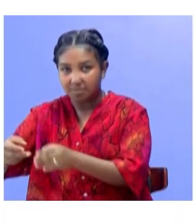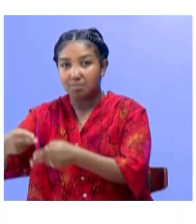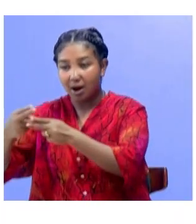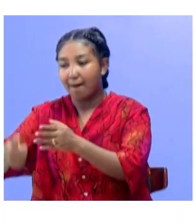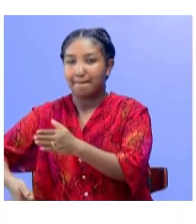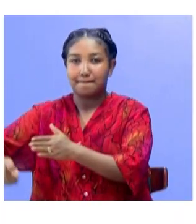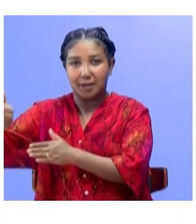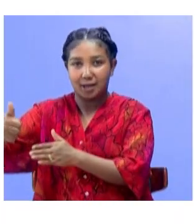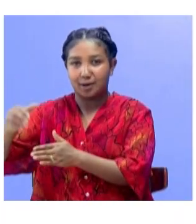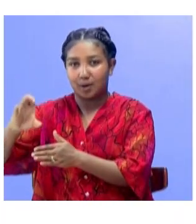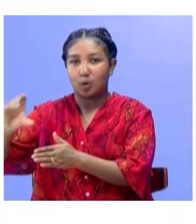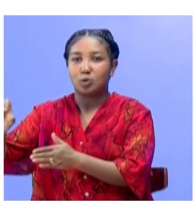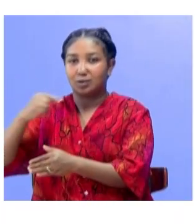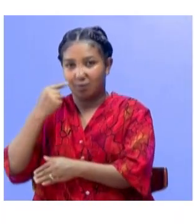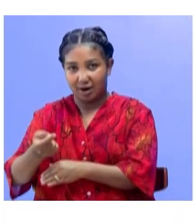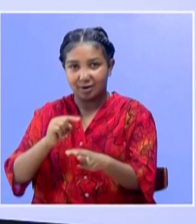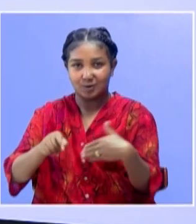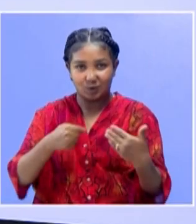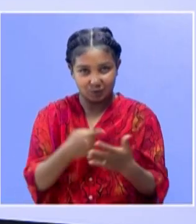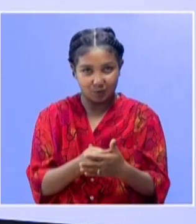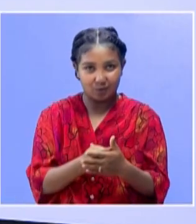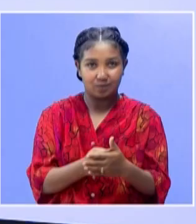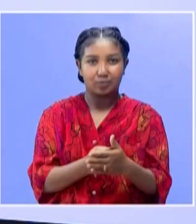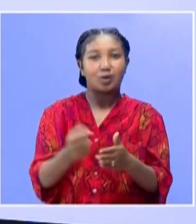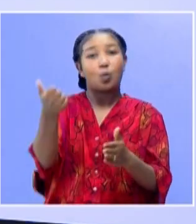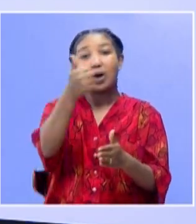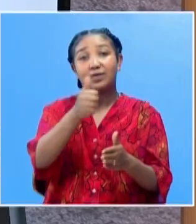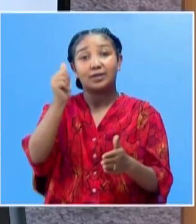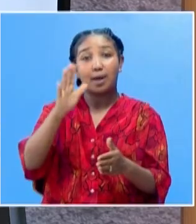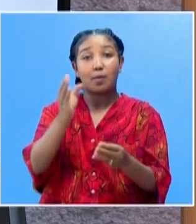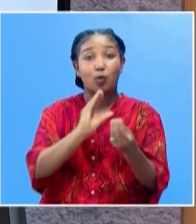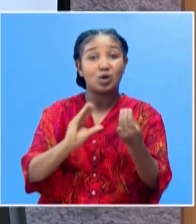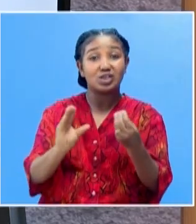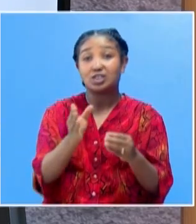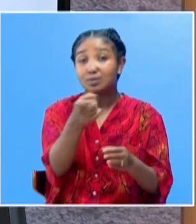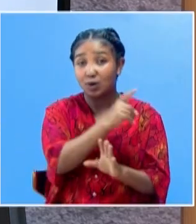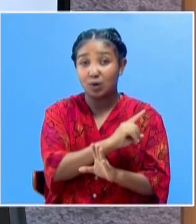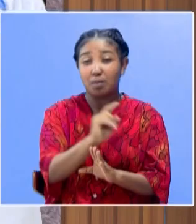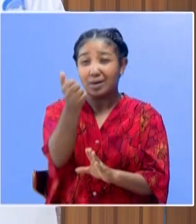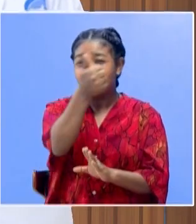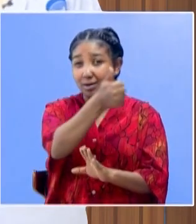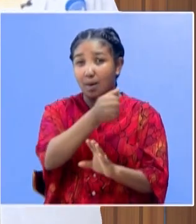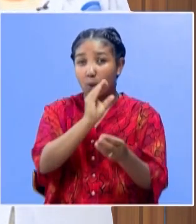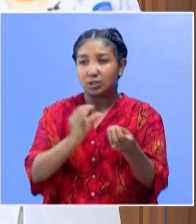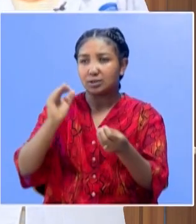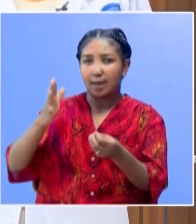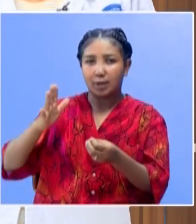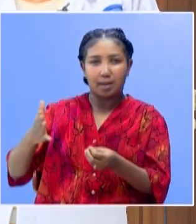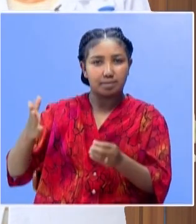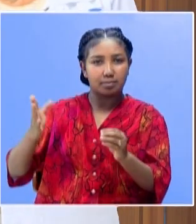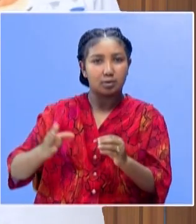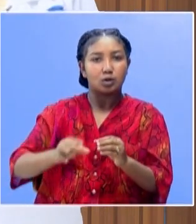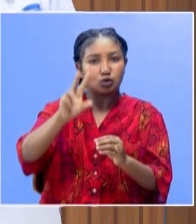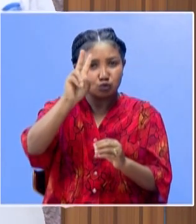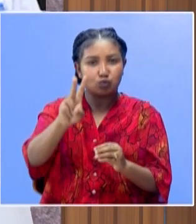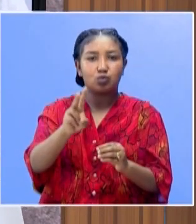what? A main clause. So whatever the type of a conditional is, all right? Every conditional has got how